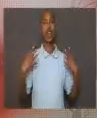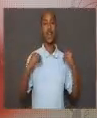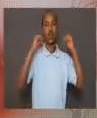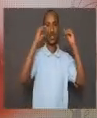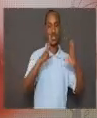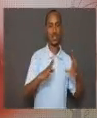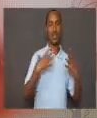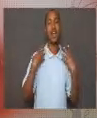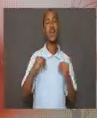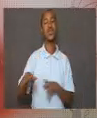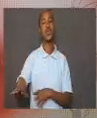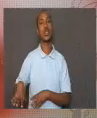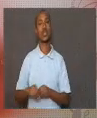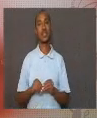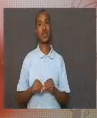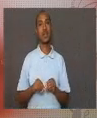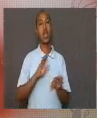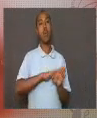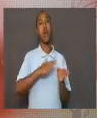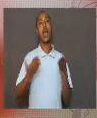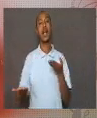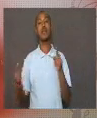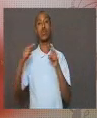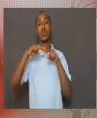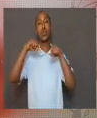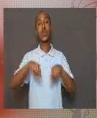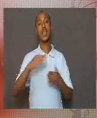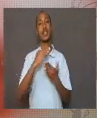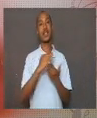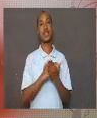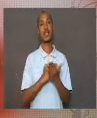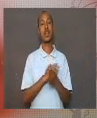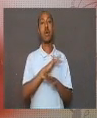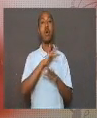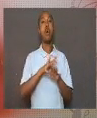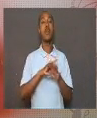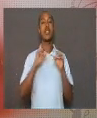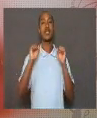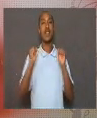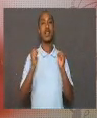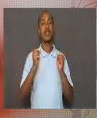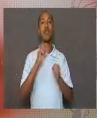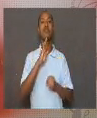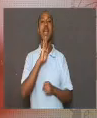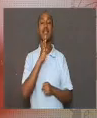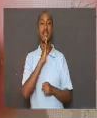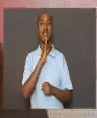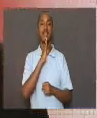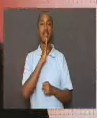Hello, teacher. Hello, students. Welcome to today's lesson on the strength of